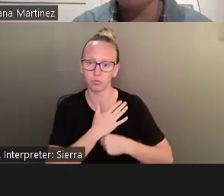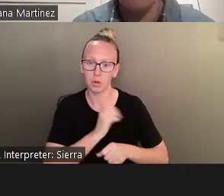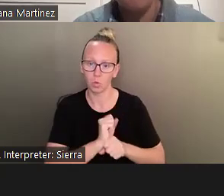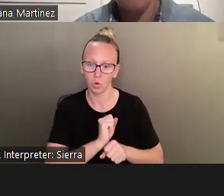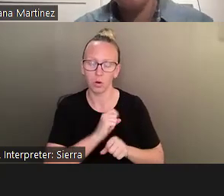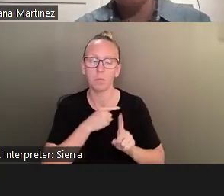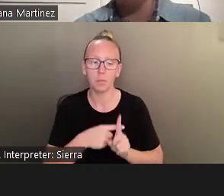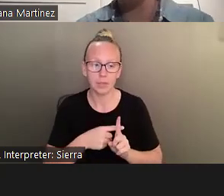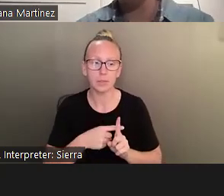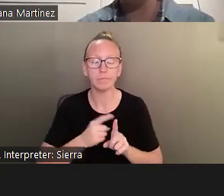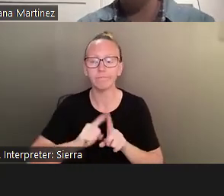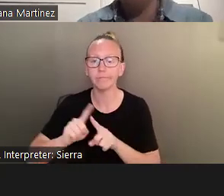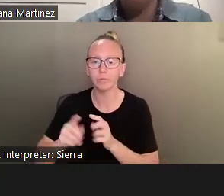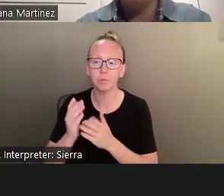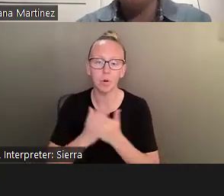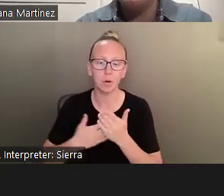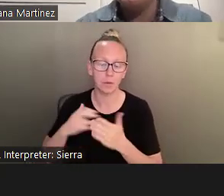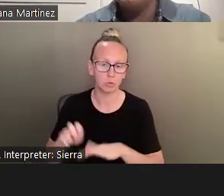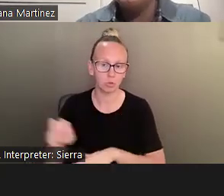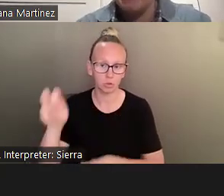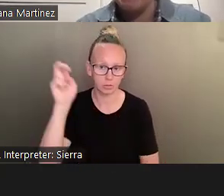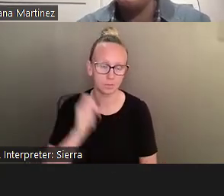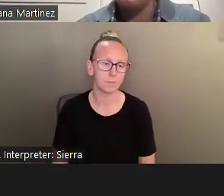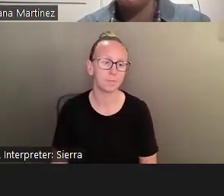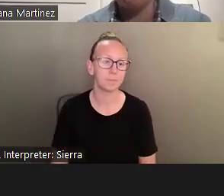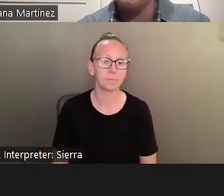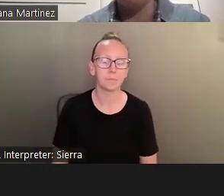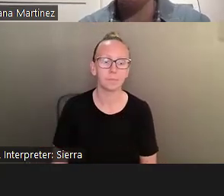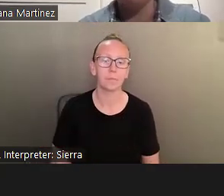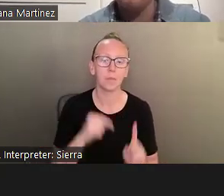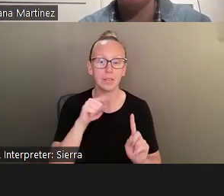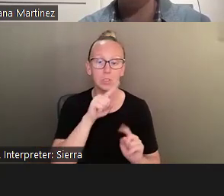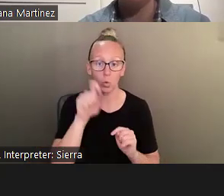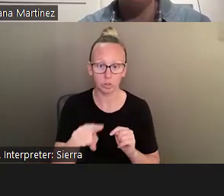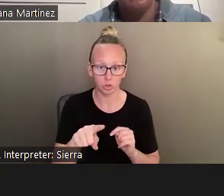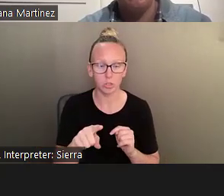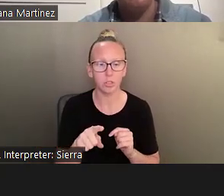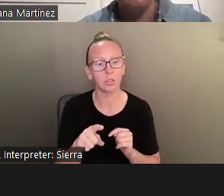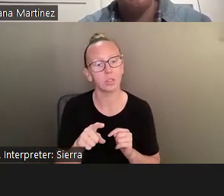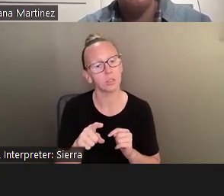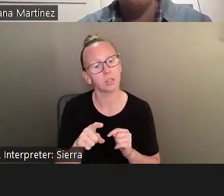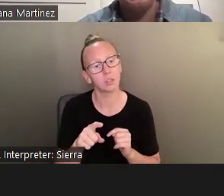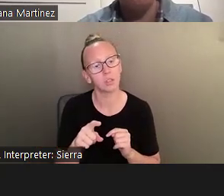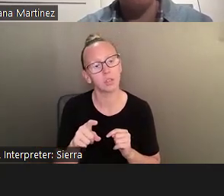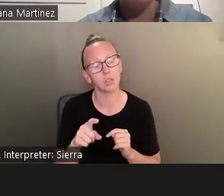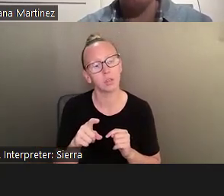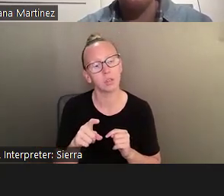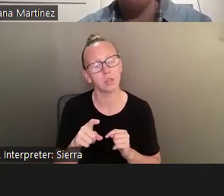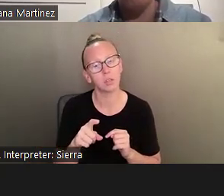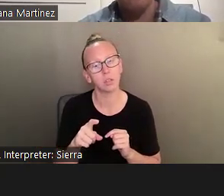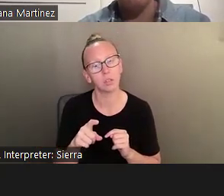my journey. But this is a question I used to ask when I was trying to explain to people